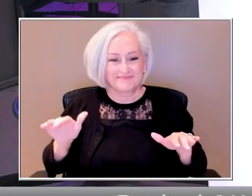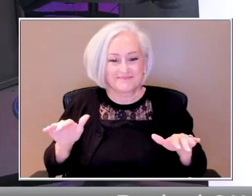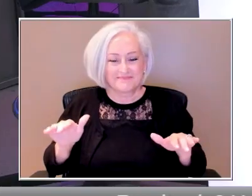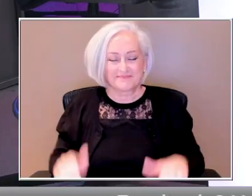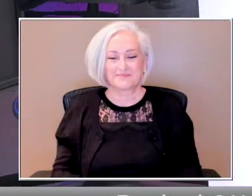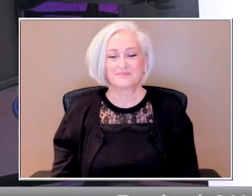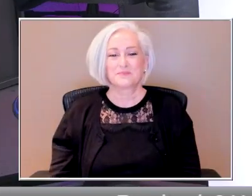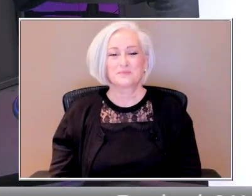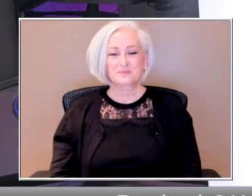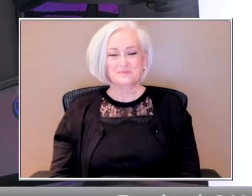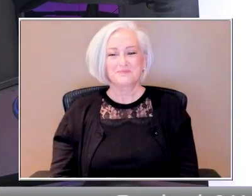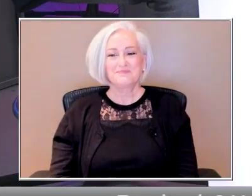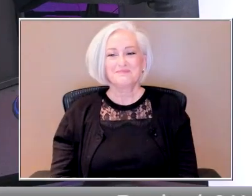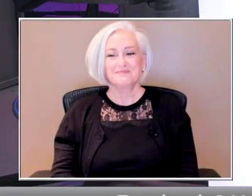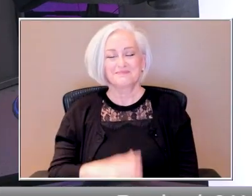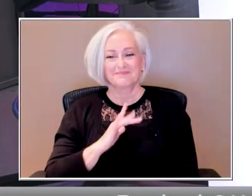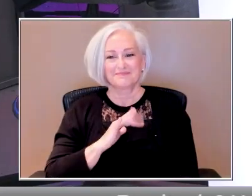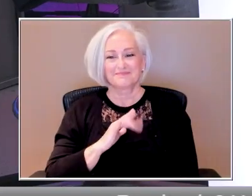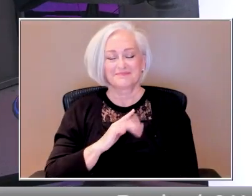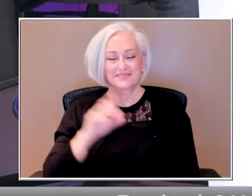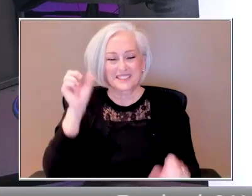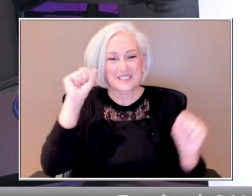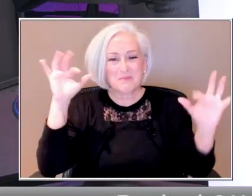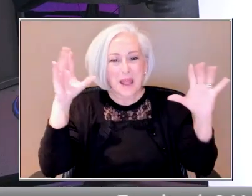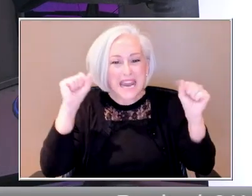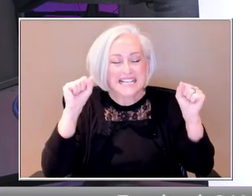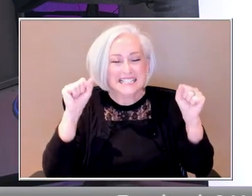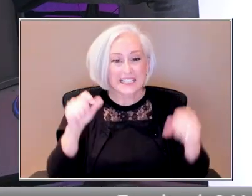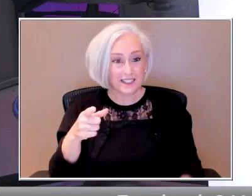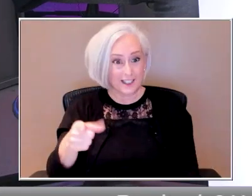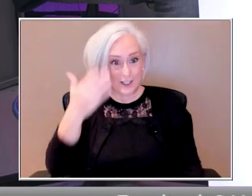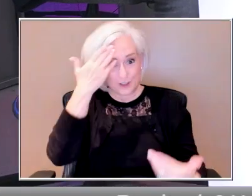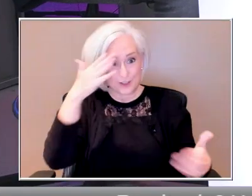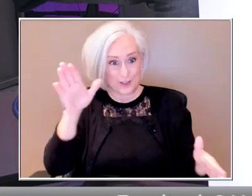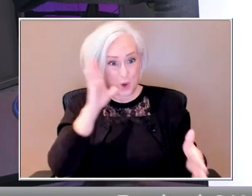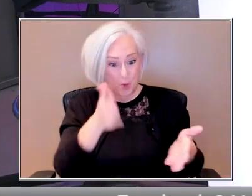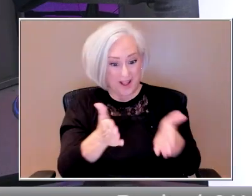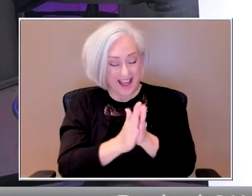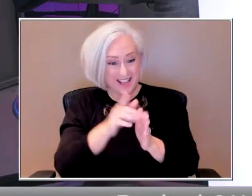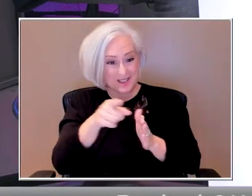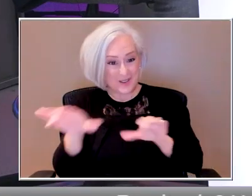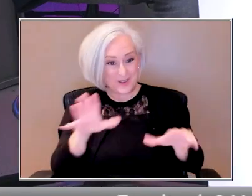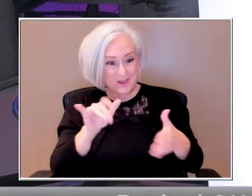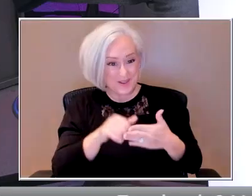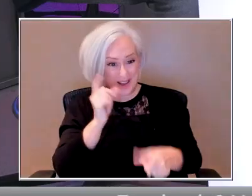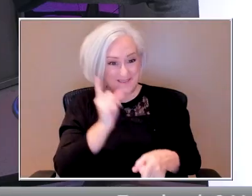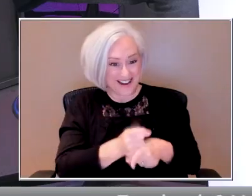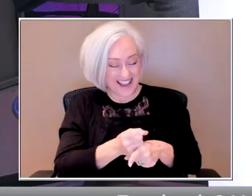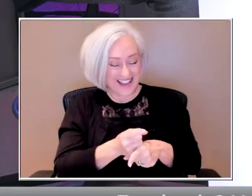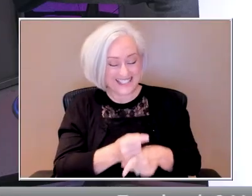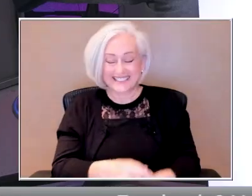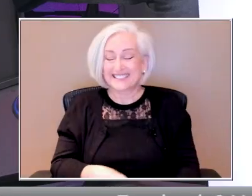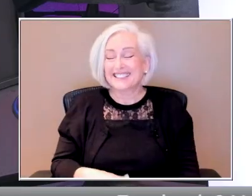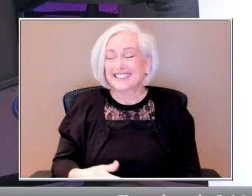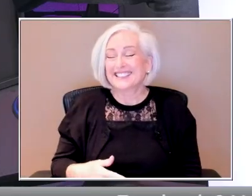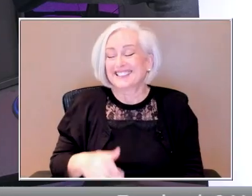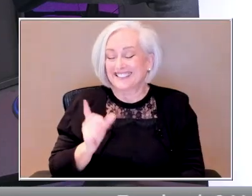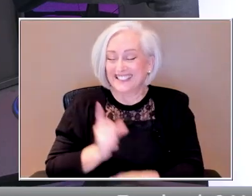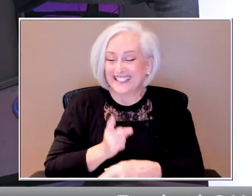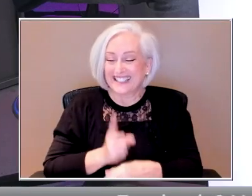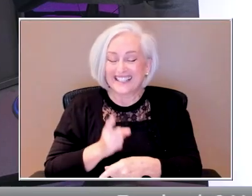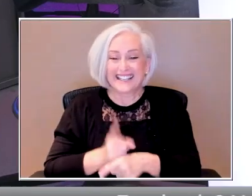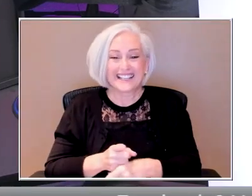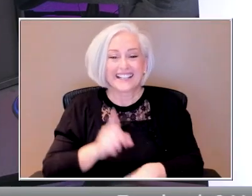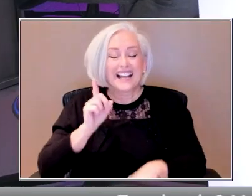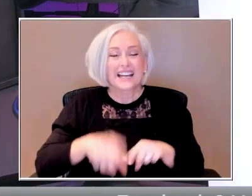All right. That is amazing. And you didn't know you were going to be asked to do that until I asked you just now. Yeah. I cannot wait to come to one of